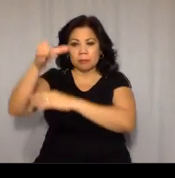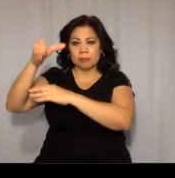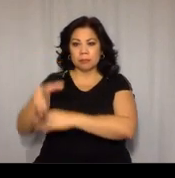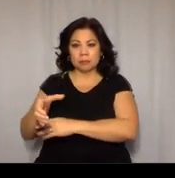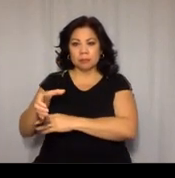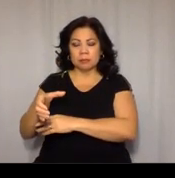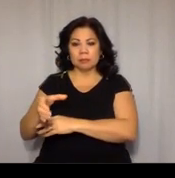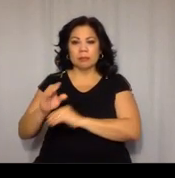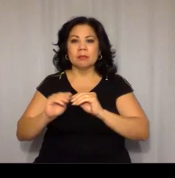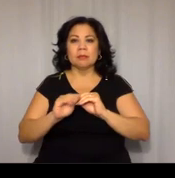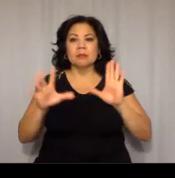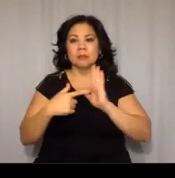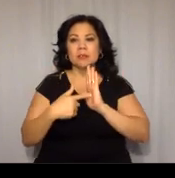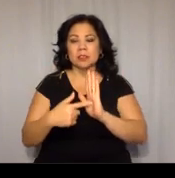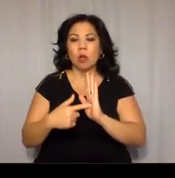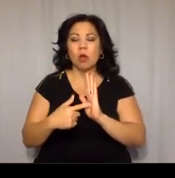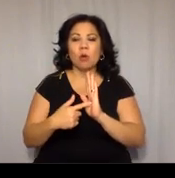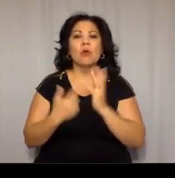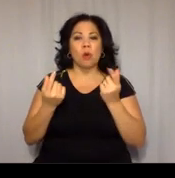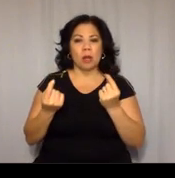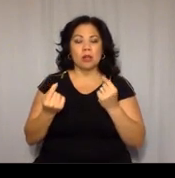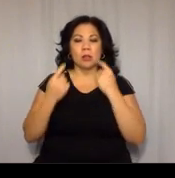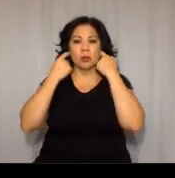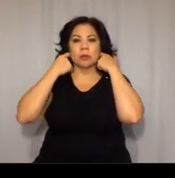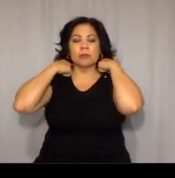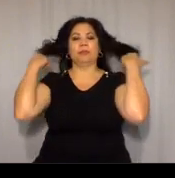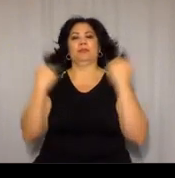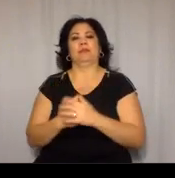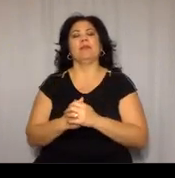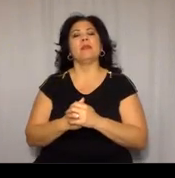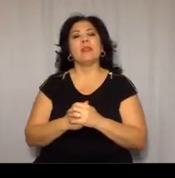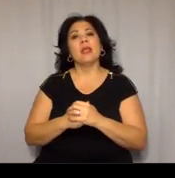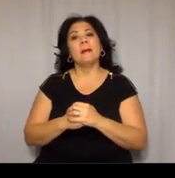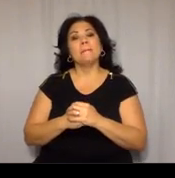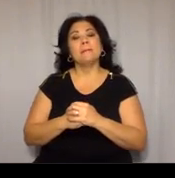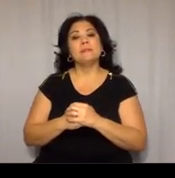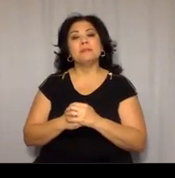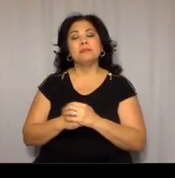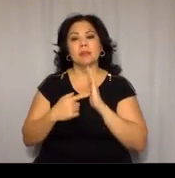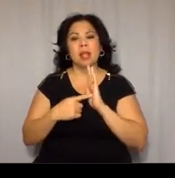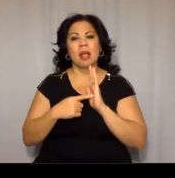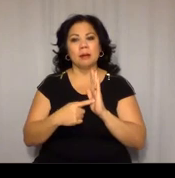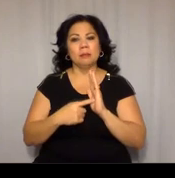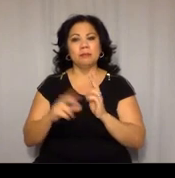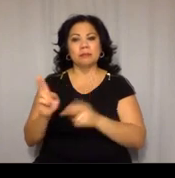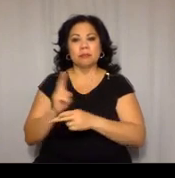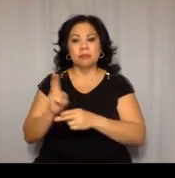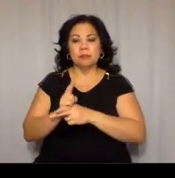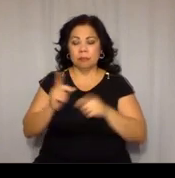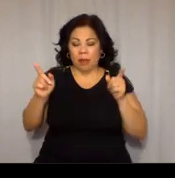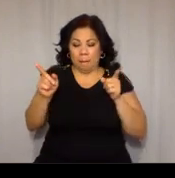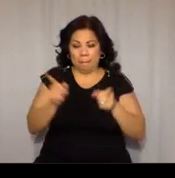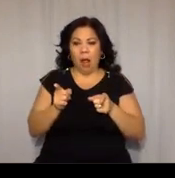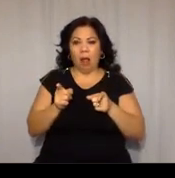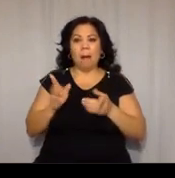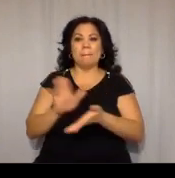down so you can see how we do it. So for my demo, I'm going to use a much smaller